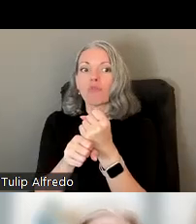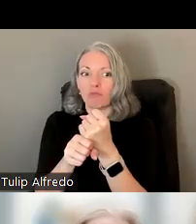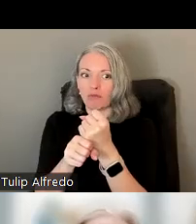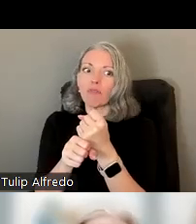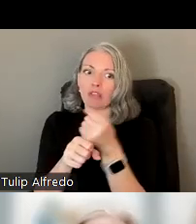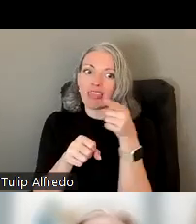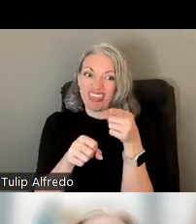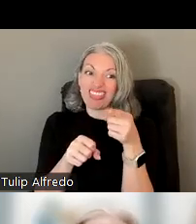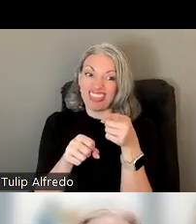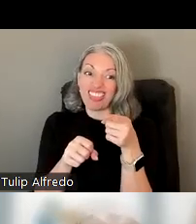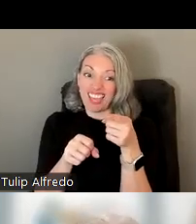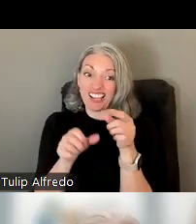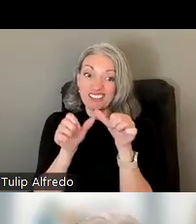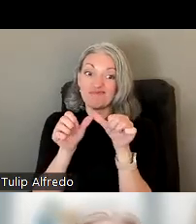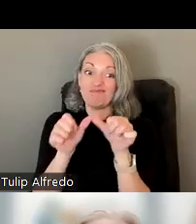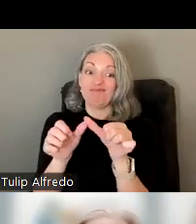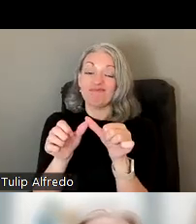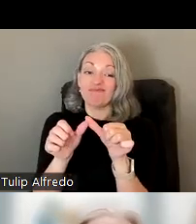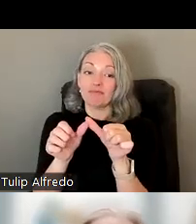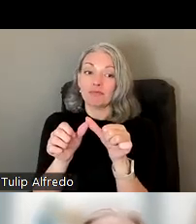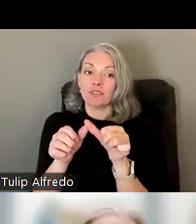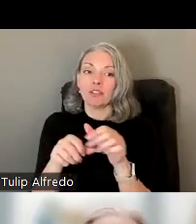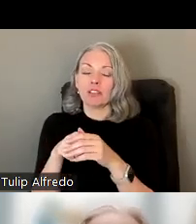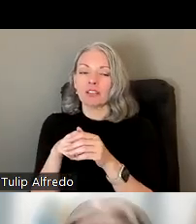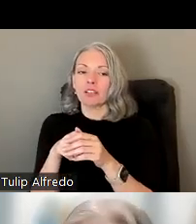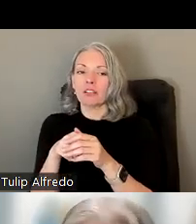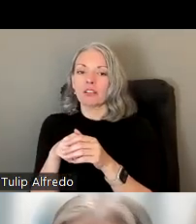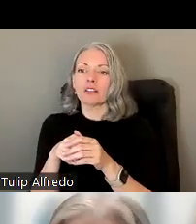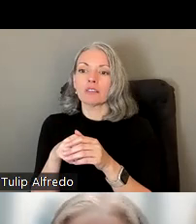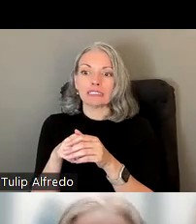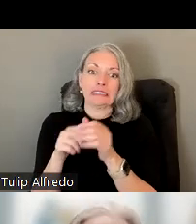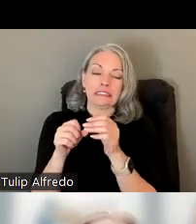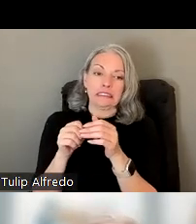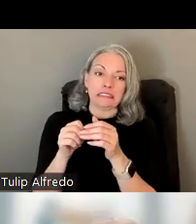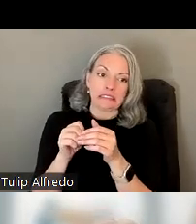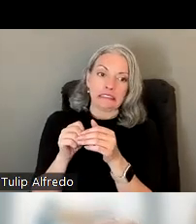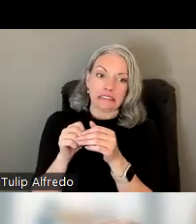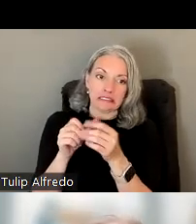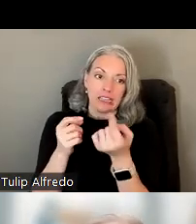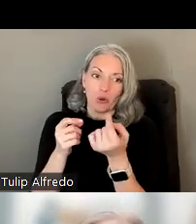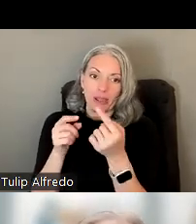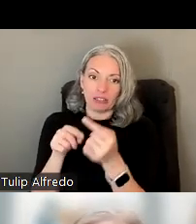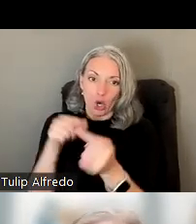around for a number of years now. It's controversial, but